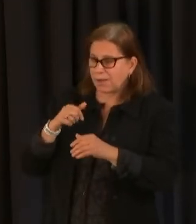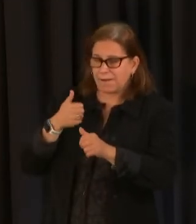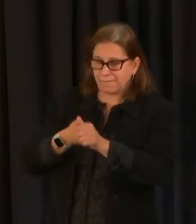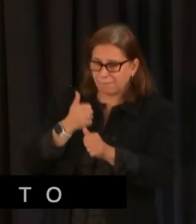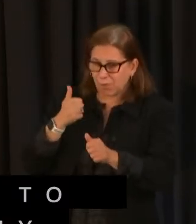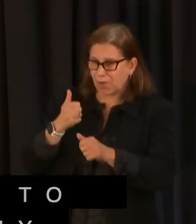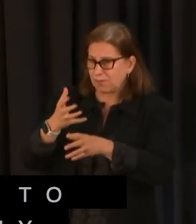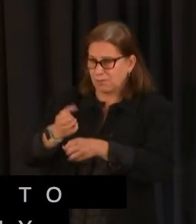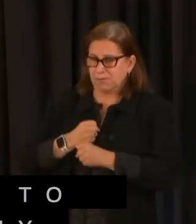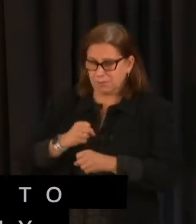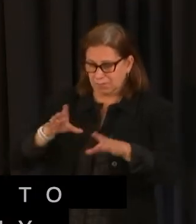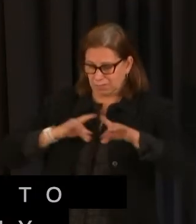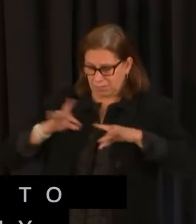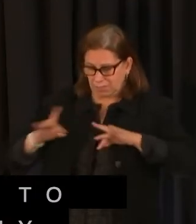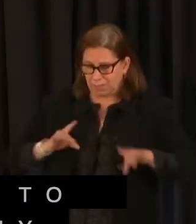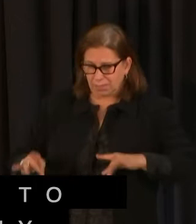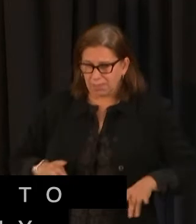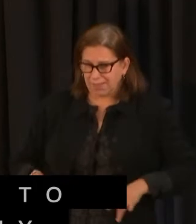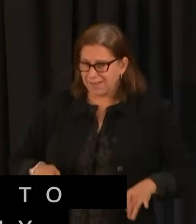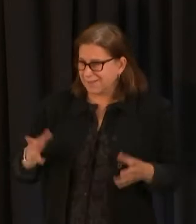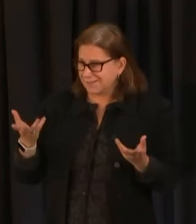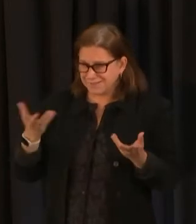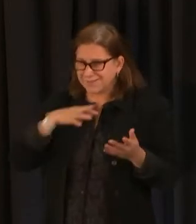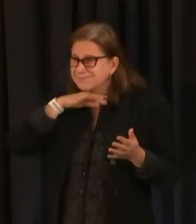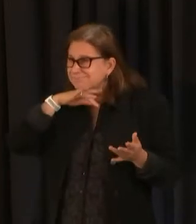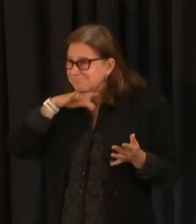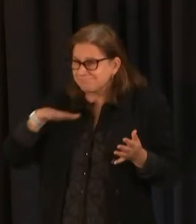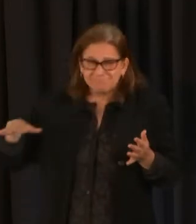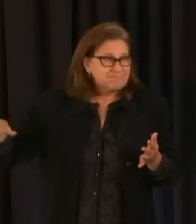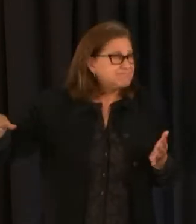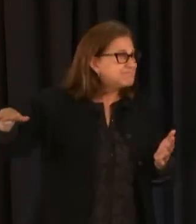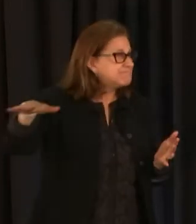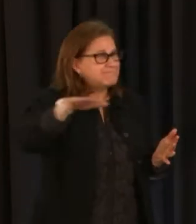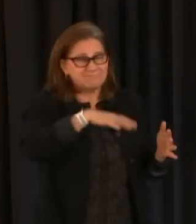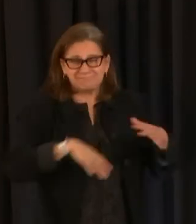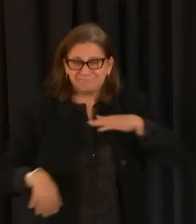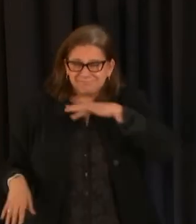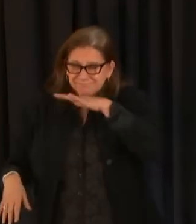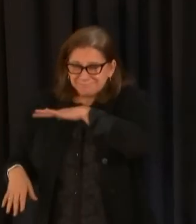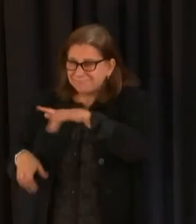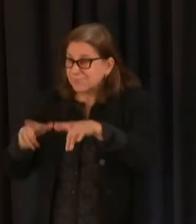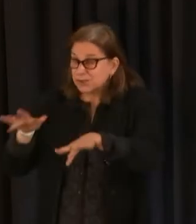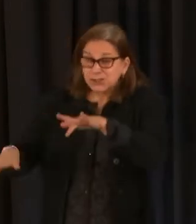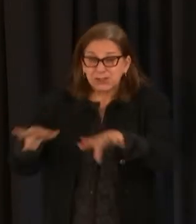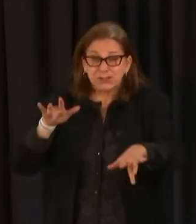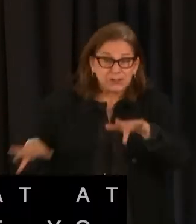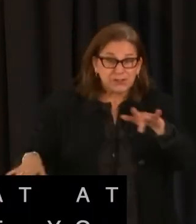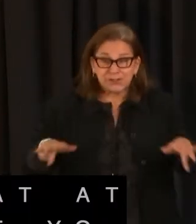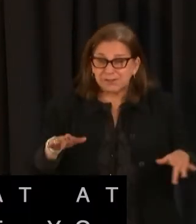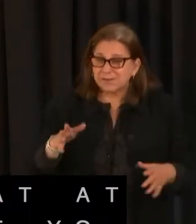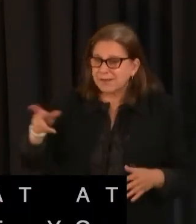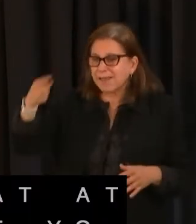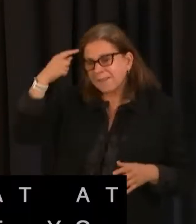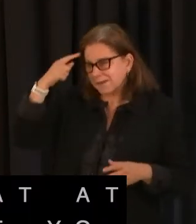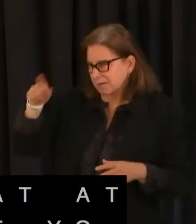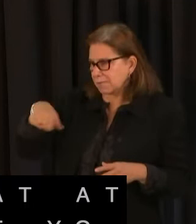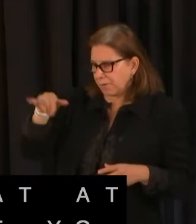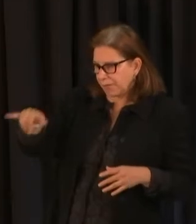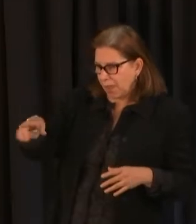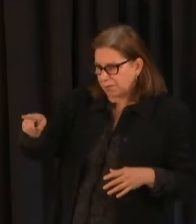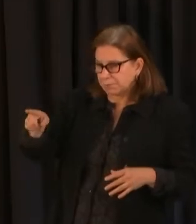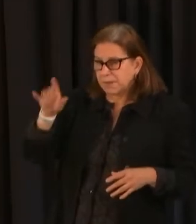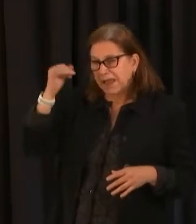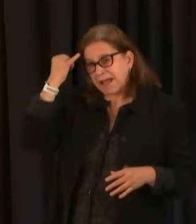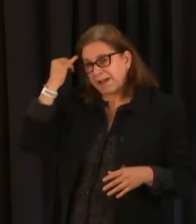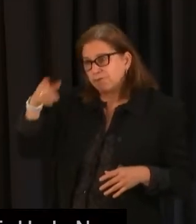viruses that are out in the environment that you may touch on a surface. So I'd ask you to think about it this way. If